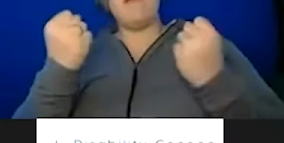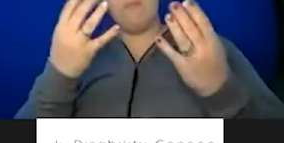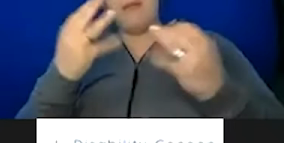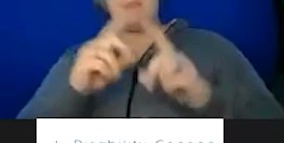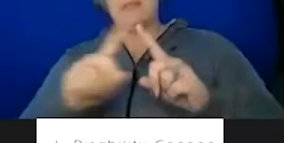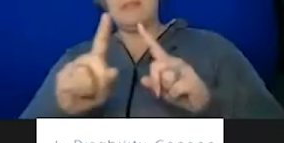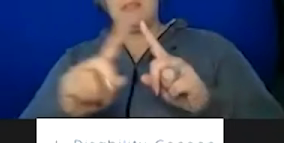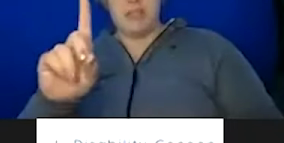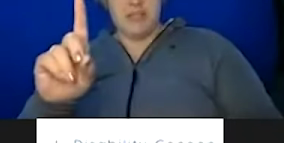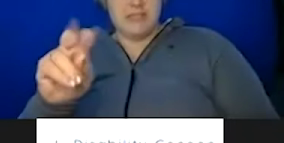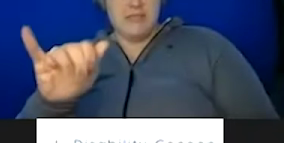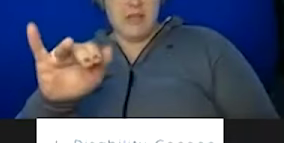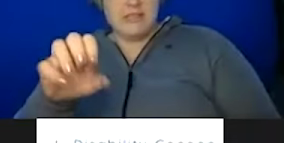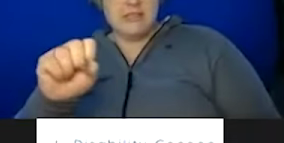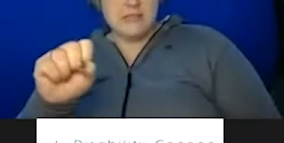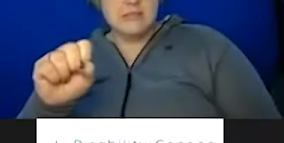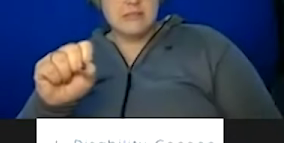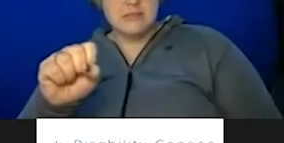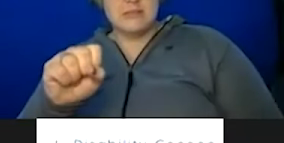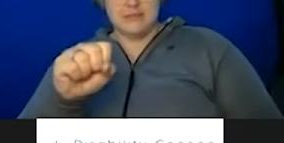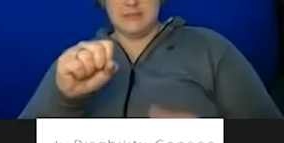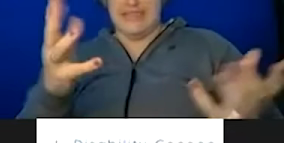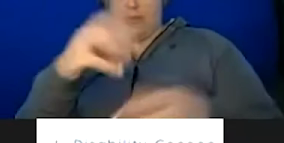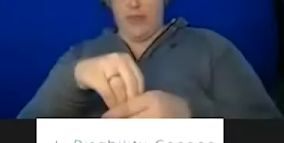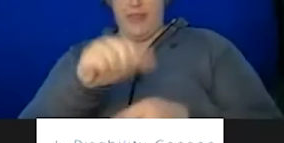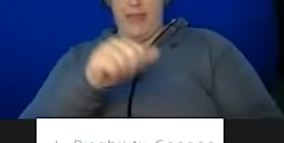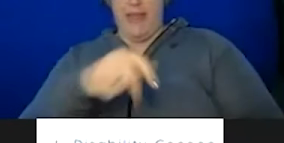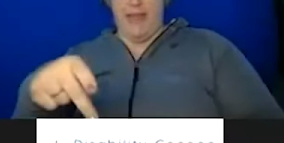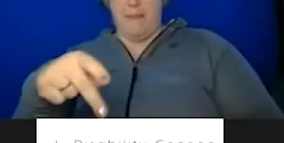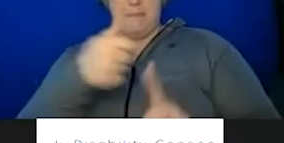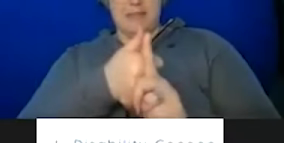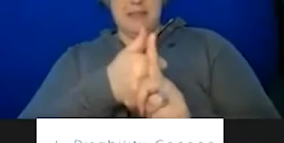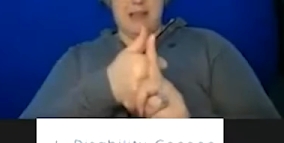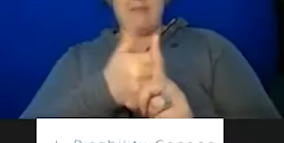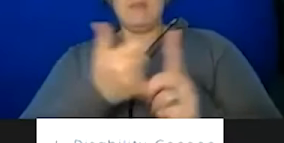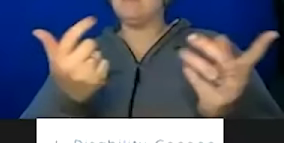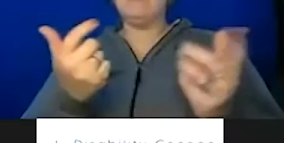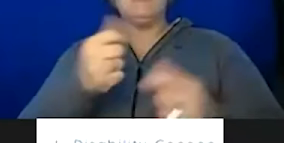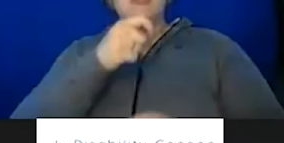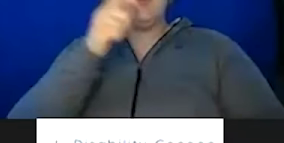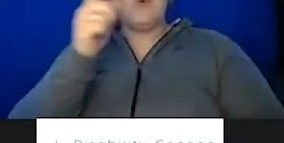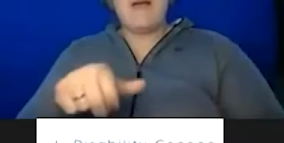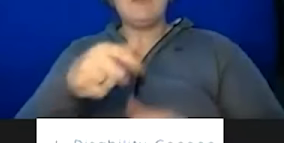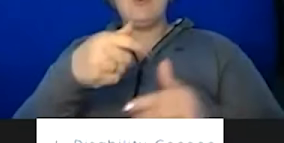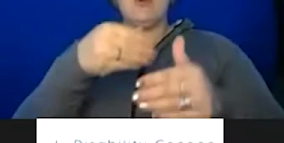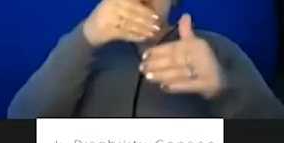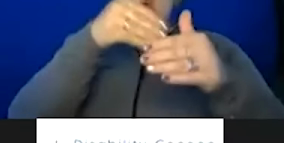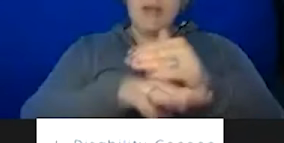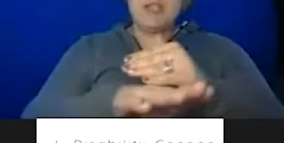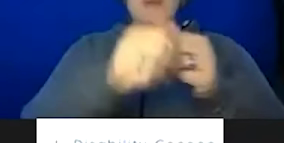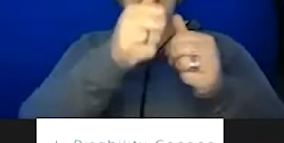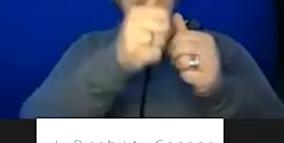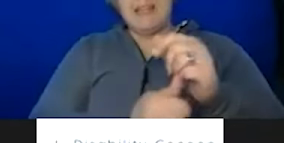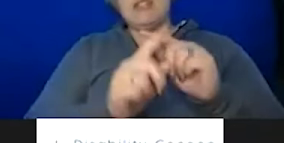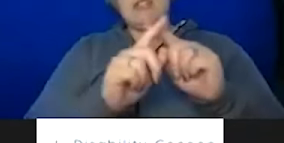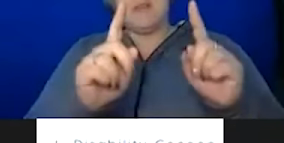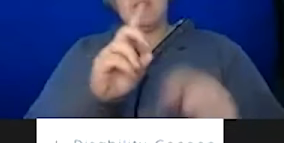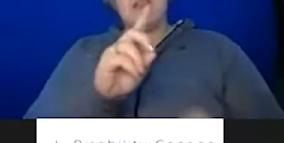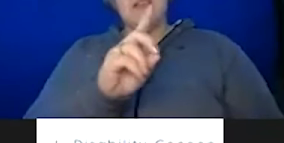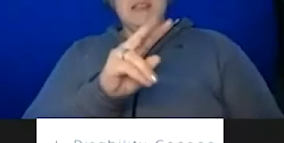devices in this app, you don't have to go into each individual device to turn it on, to